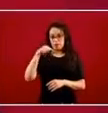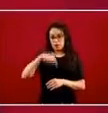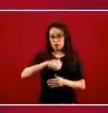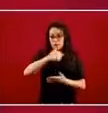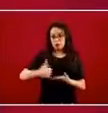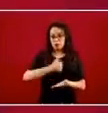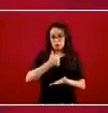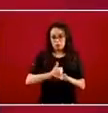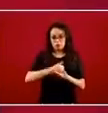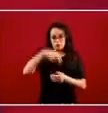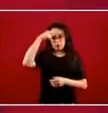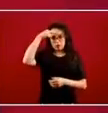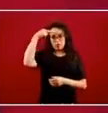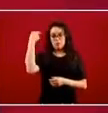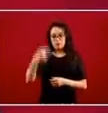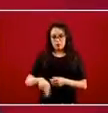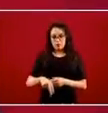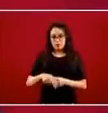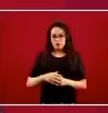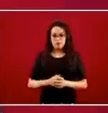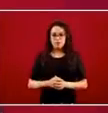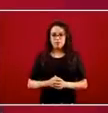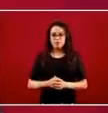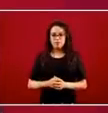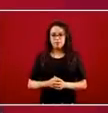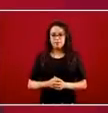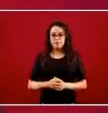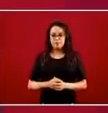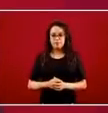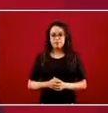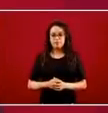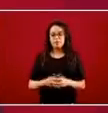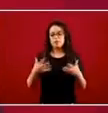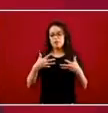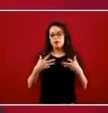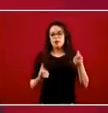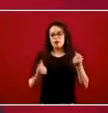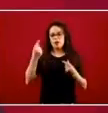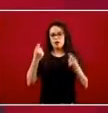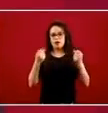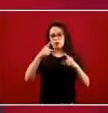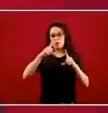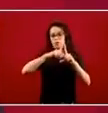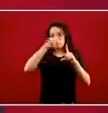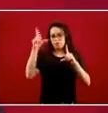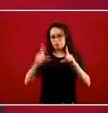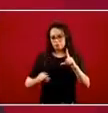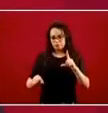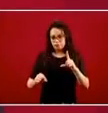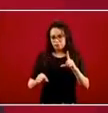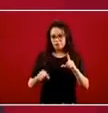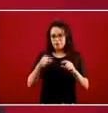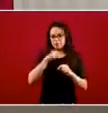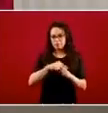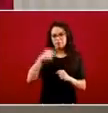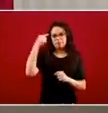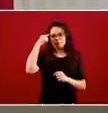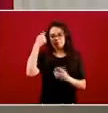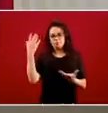City, it wasn't a general measure in this case. Some parts in the country